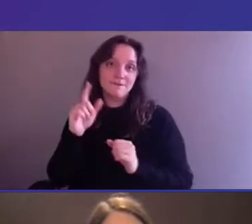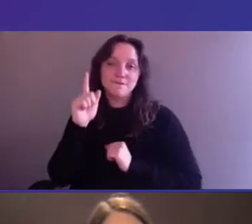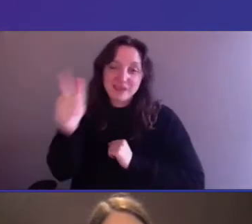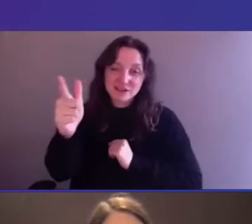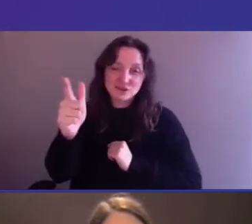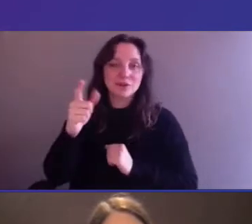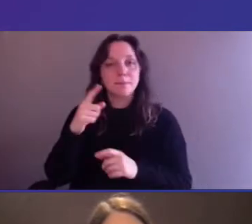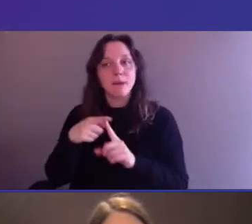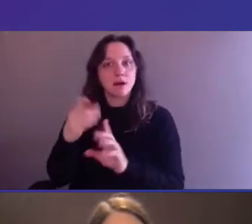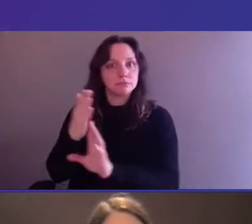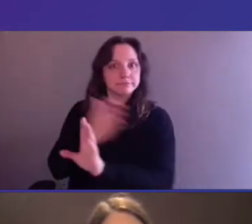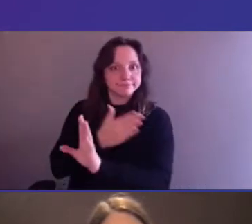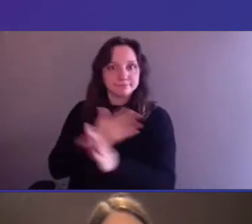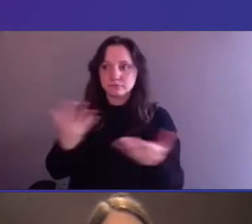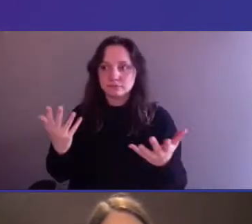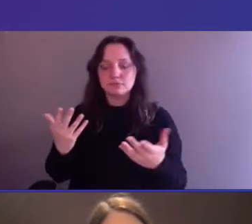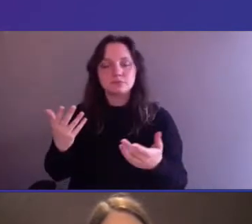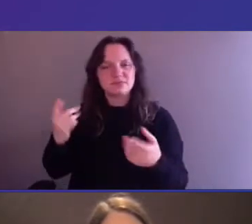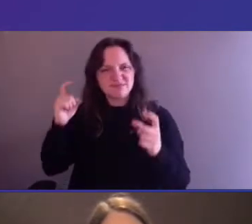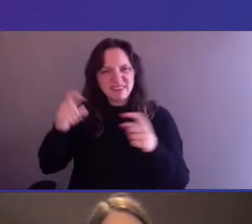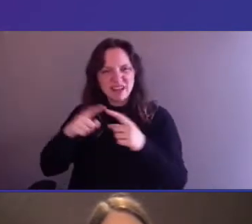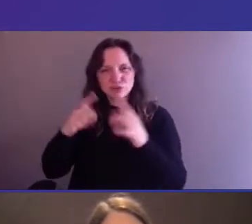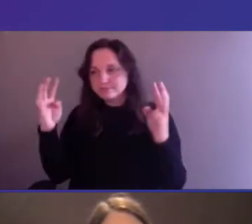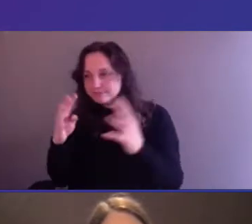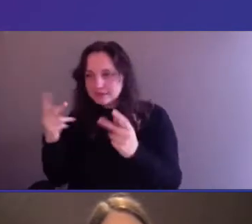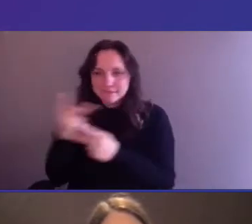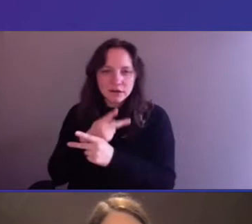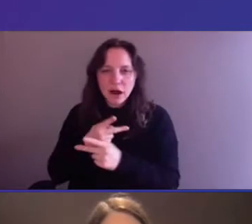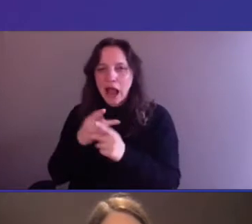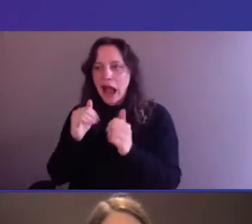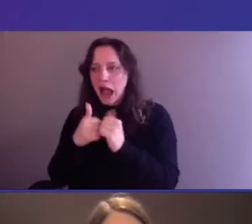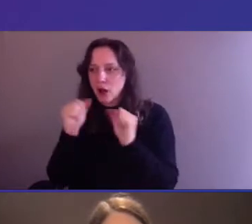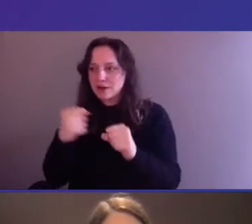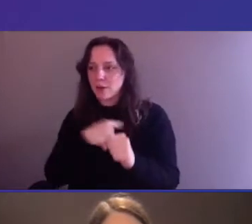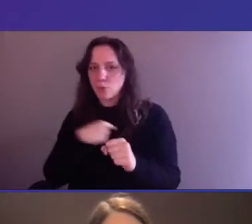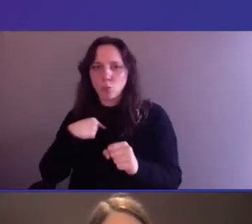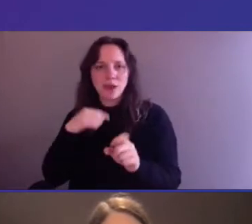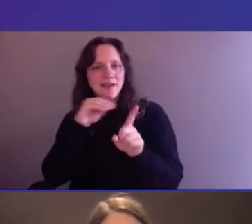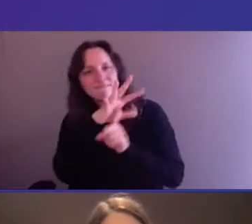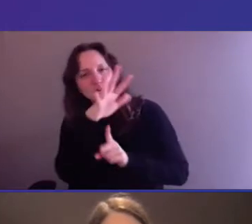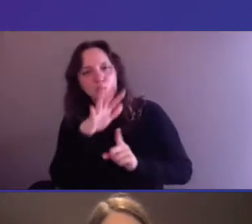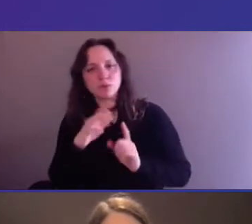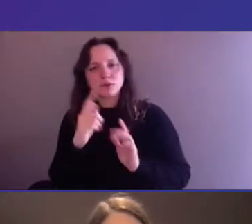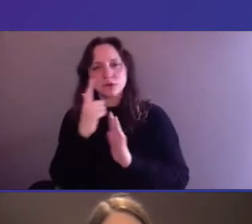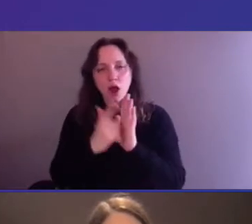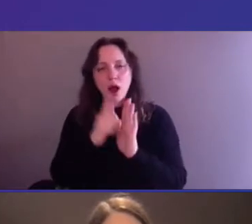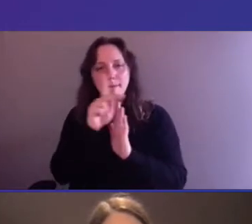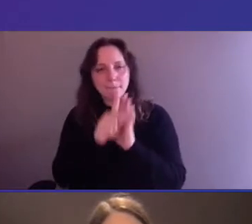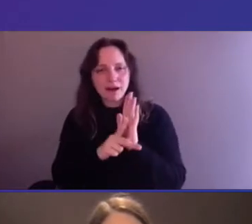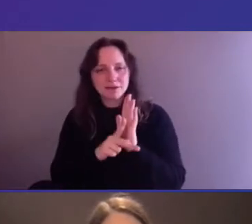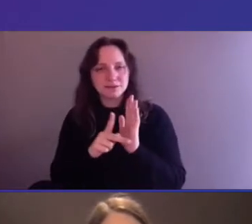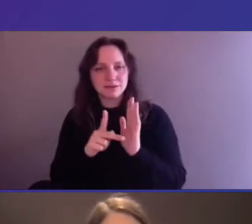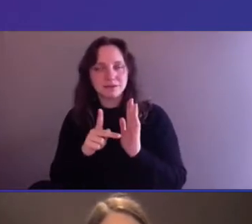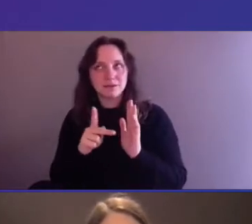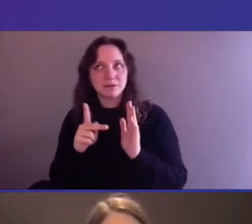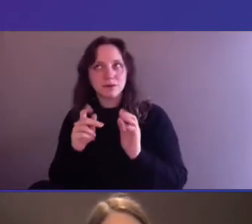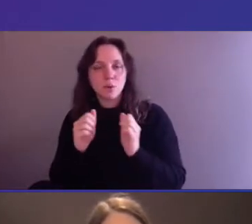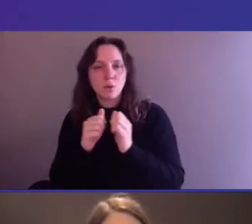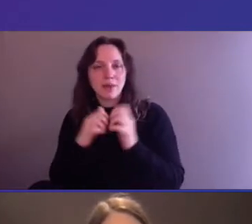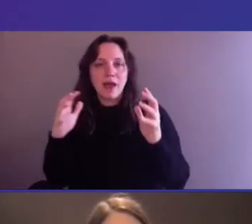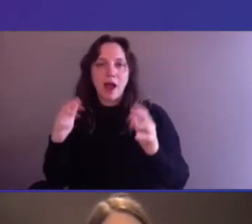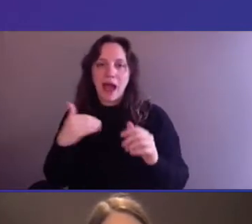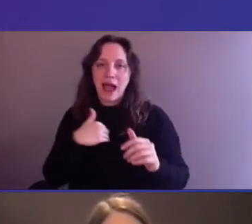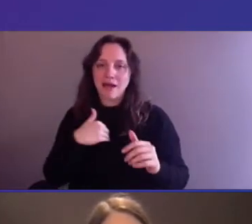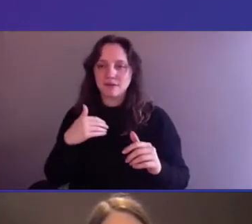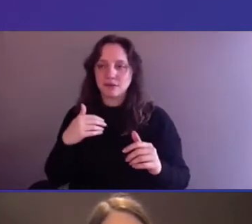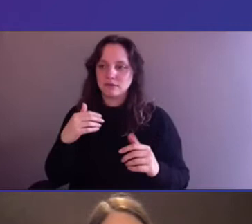fermented an interesting way to think about what our identities are able to offer to this conversation outside of legal